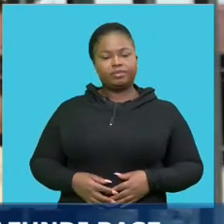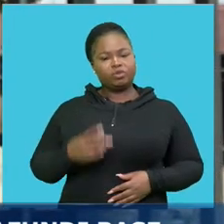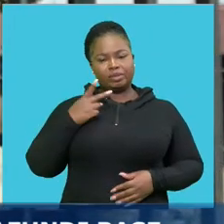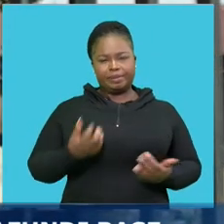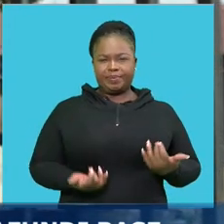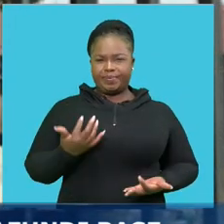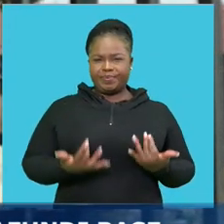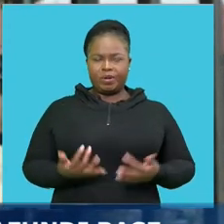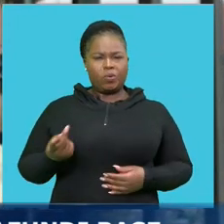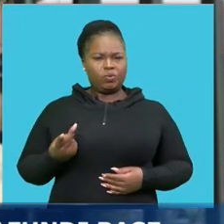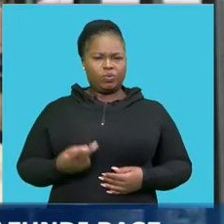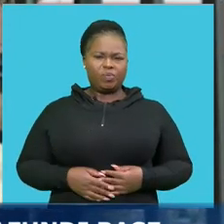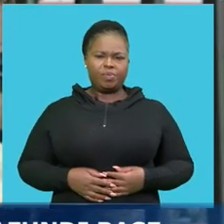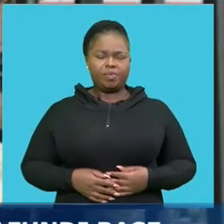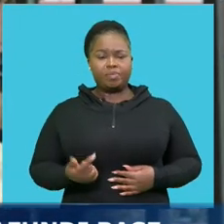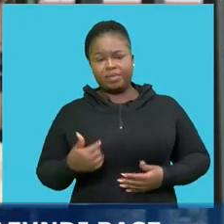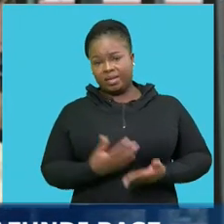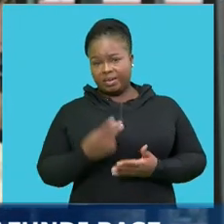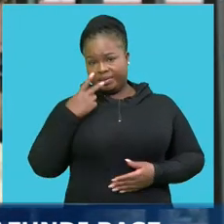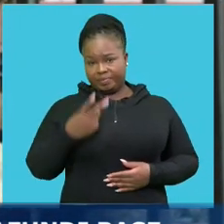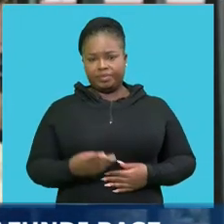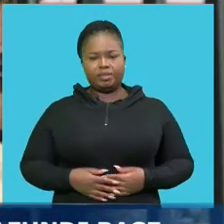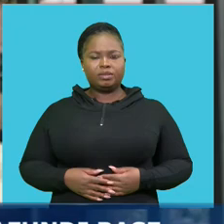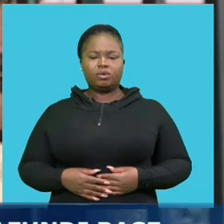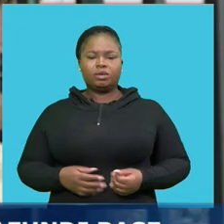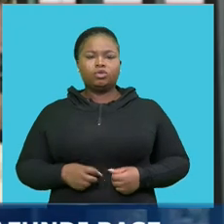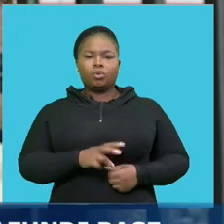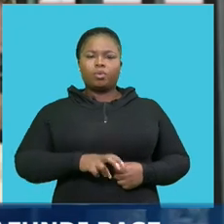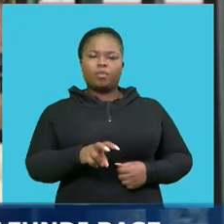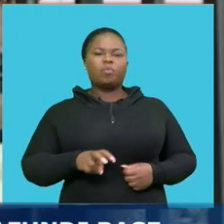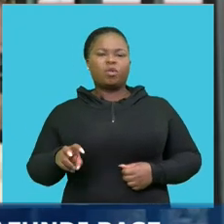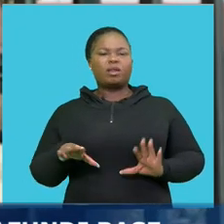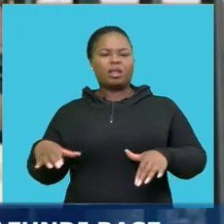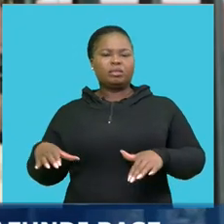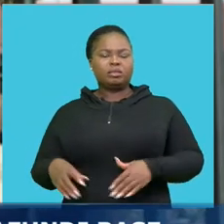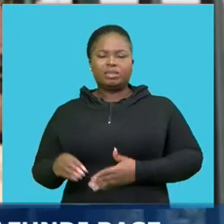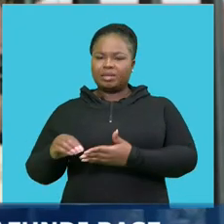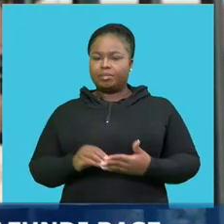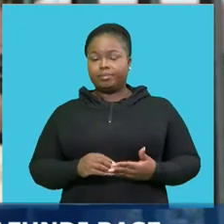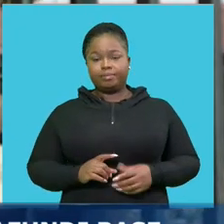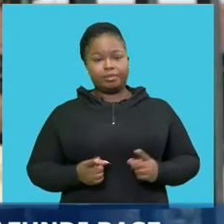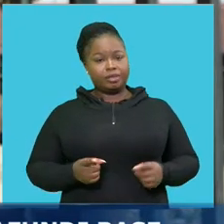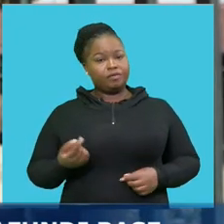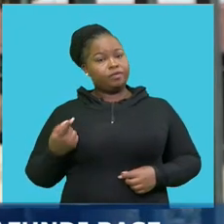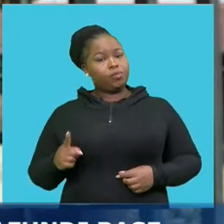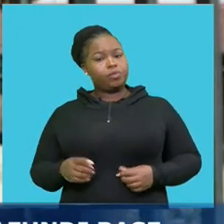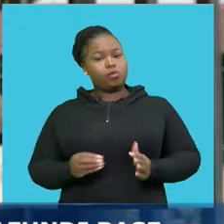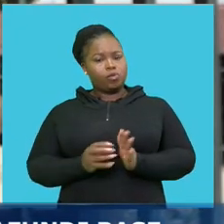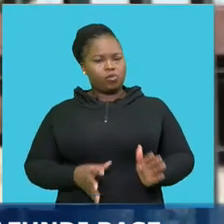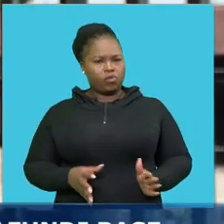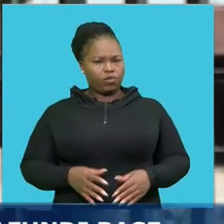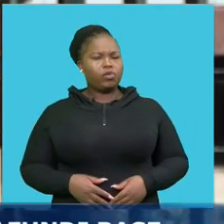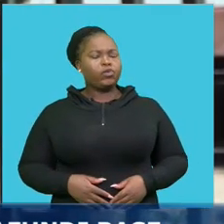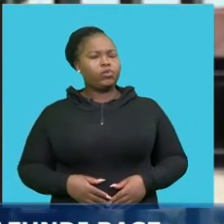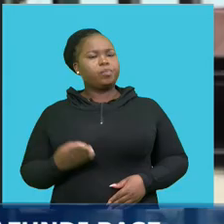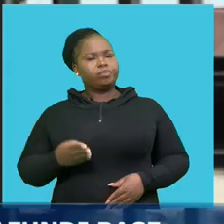actually burned as well. And as I can see, they're just bringing mobile classes. But I think for students to be accommodated